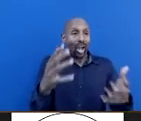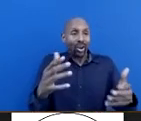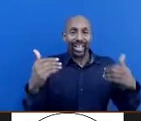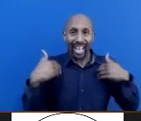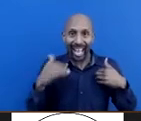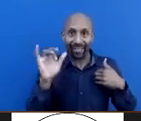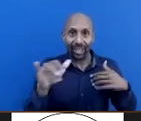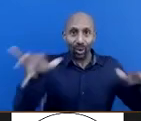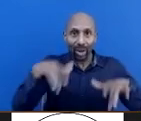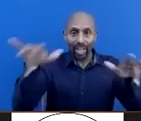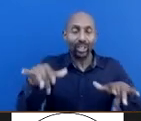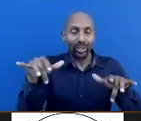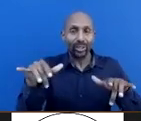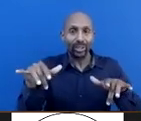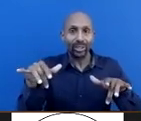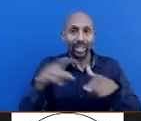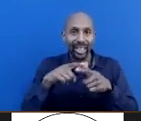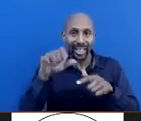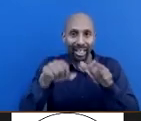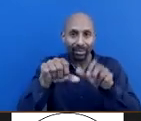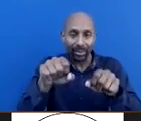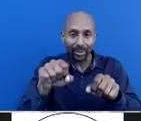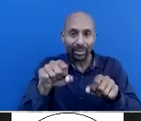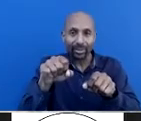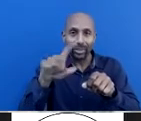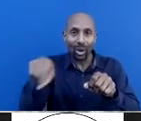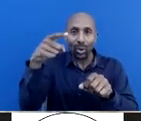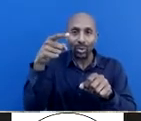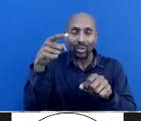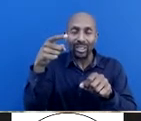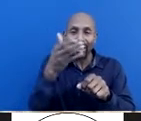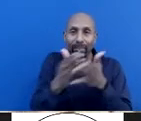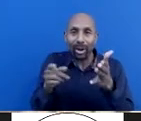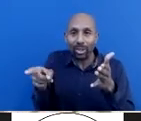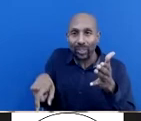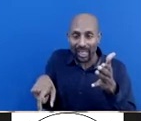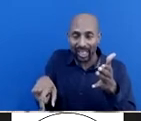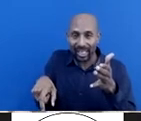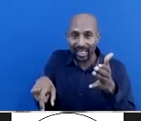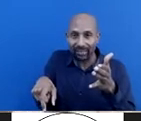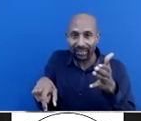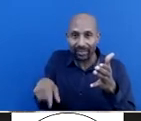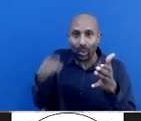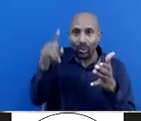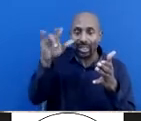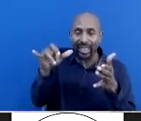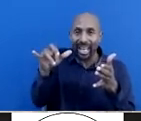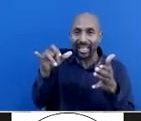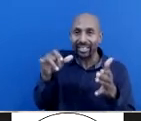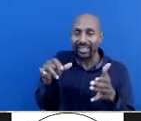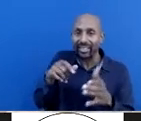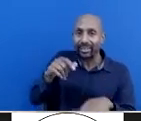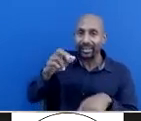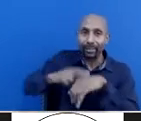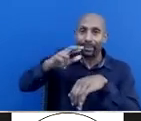made, catching just the part that you need, just that breakbeat, and making